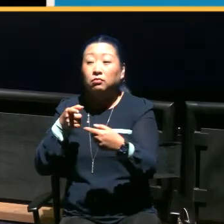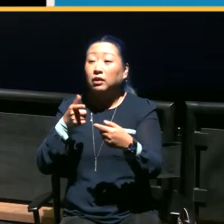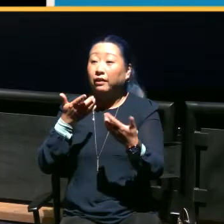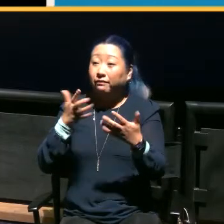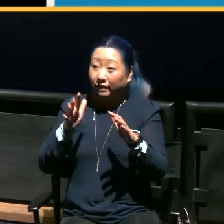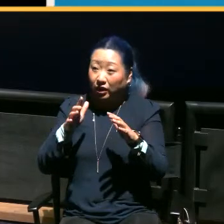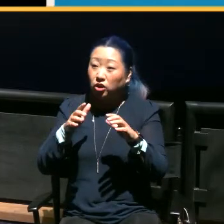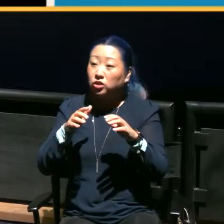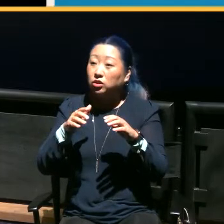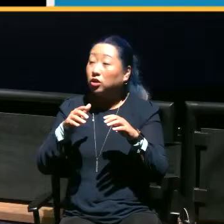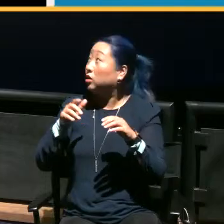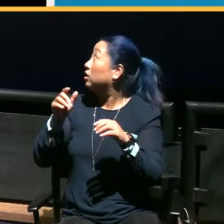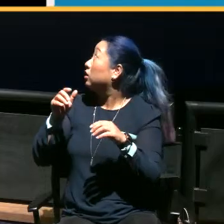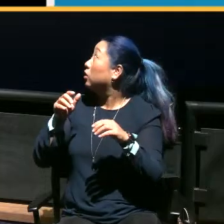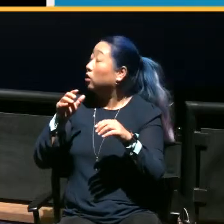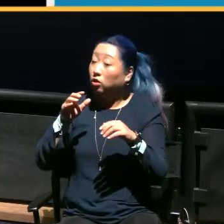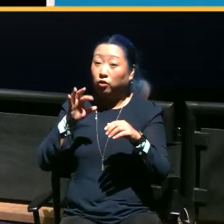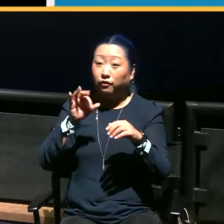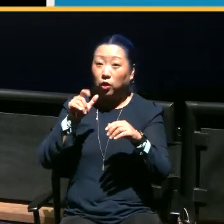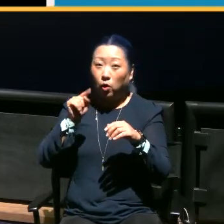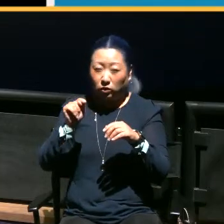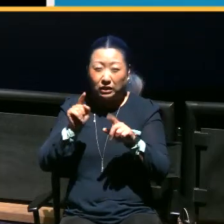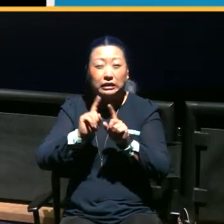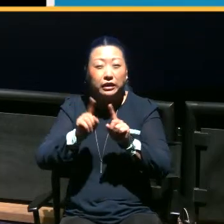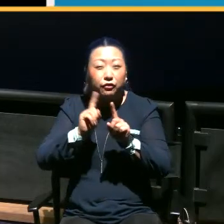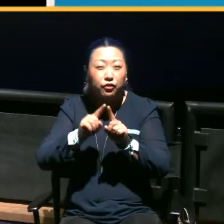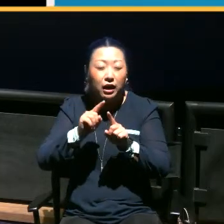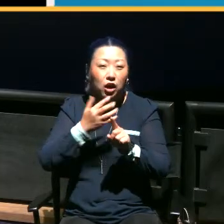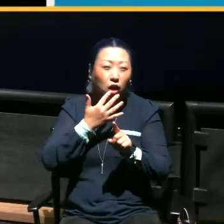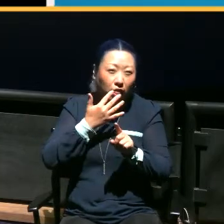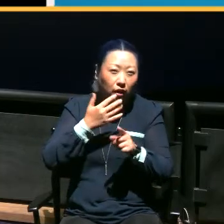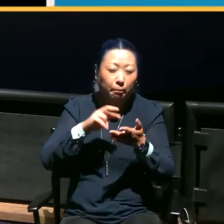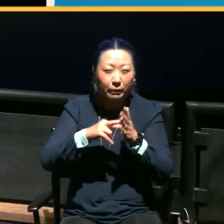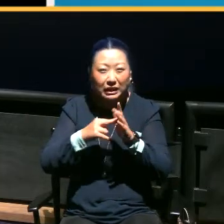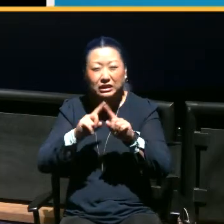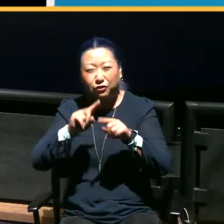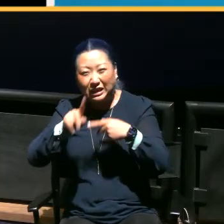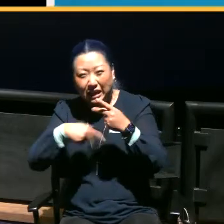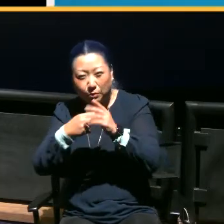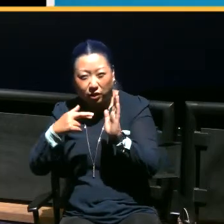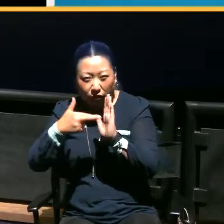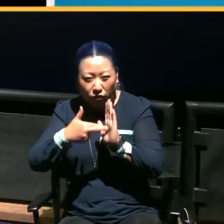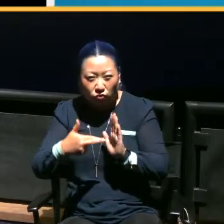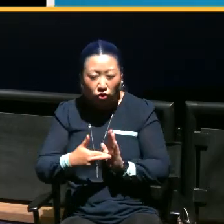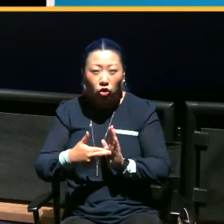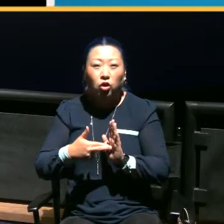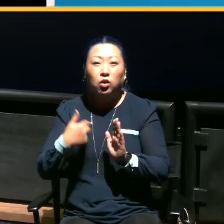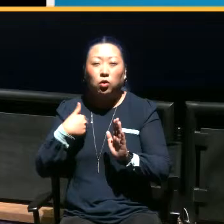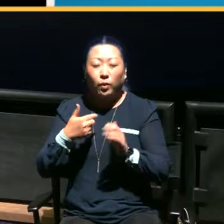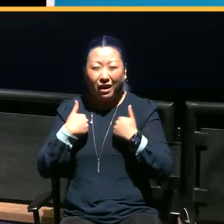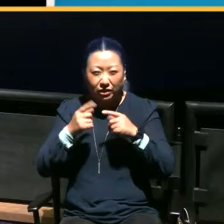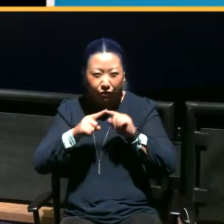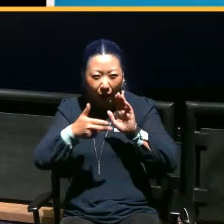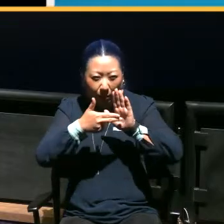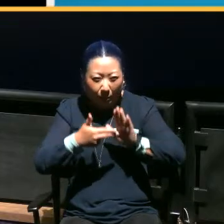of these labyrinths in here. The different colors are the different types of screws they had, and there's all these markings we had. But we